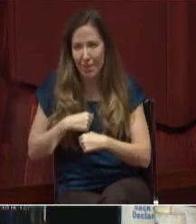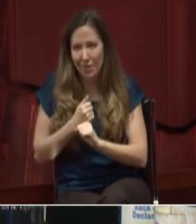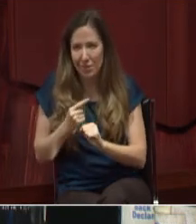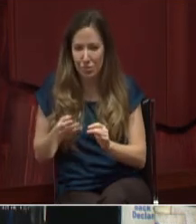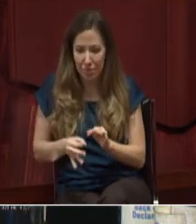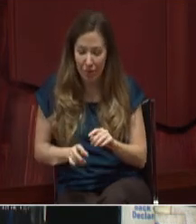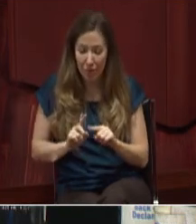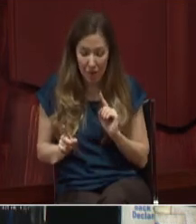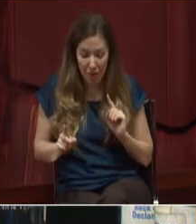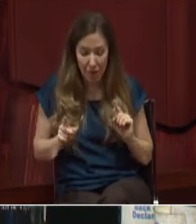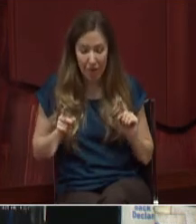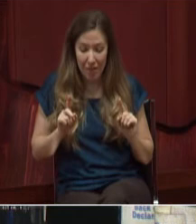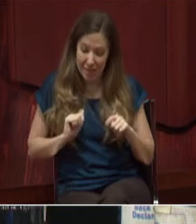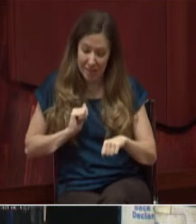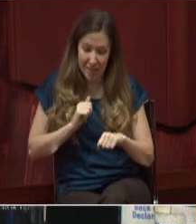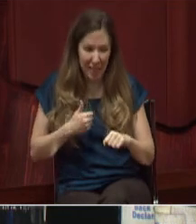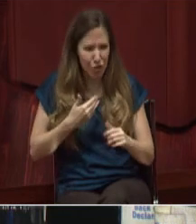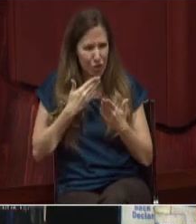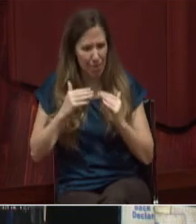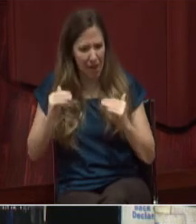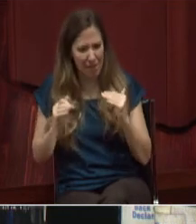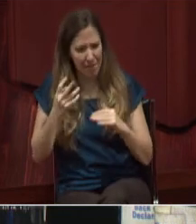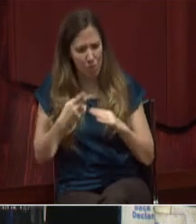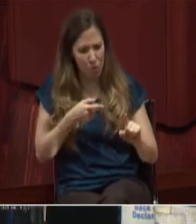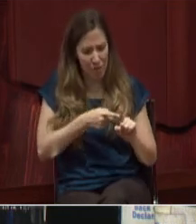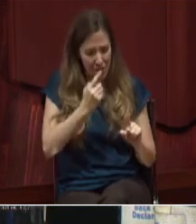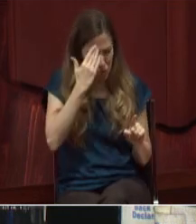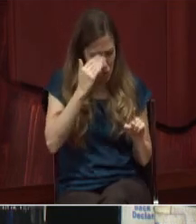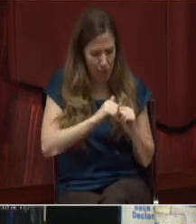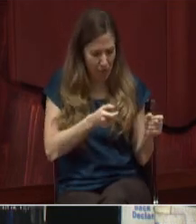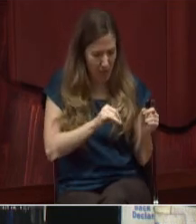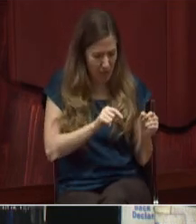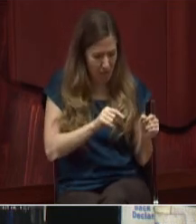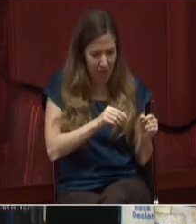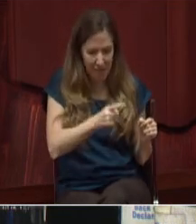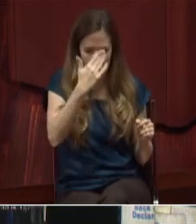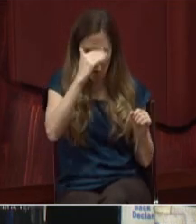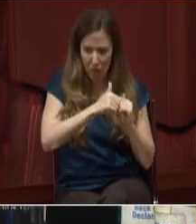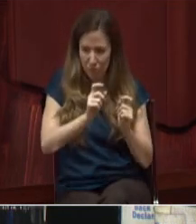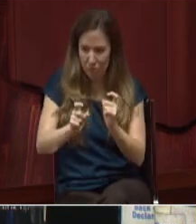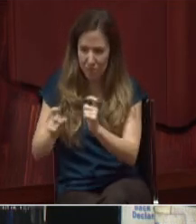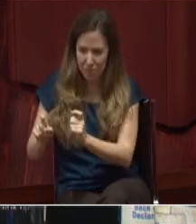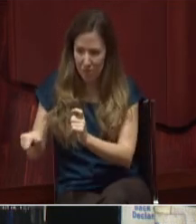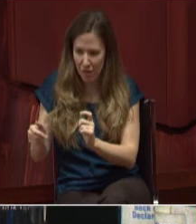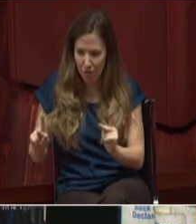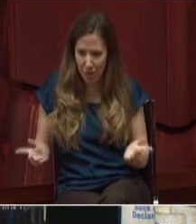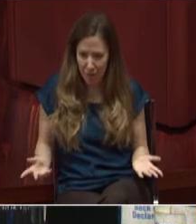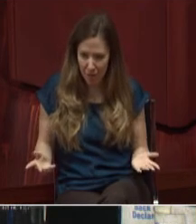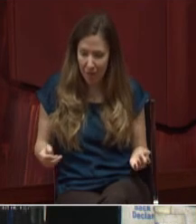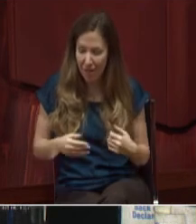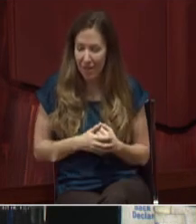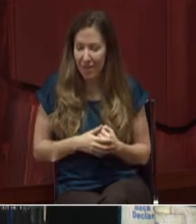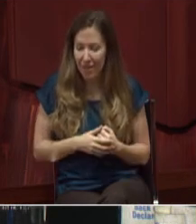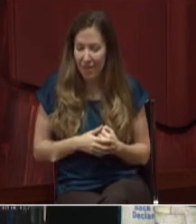else. He set the strategy, but he knew in Kissinger, and he had the guts to appoint this man, as I said, it was so many different